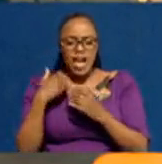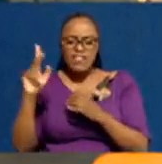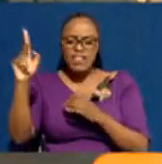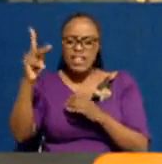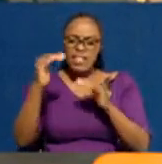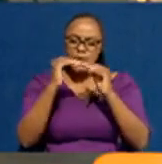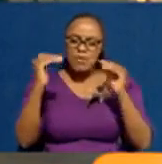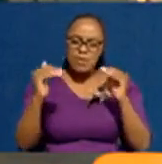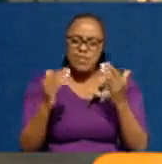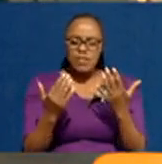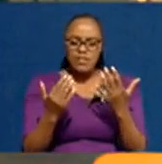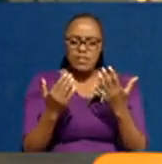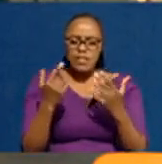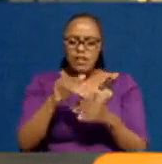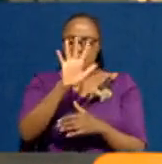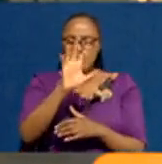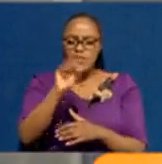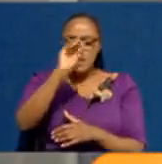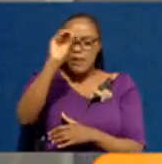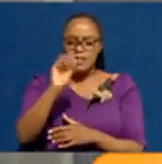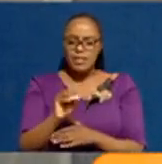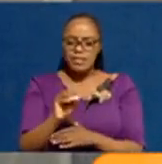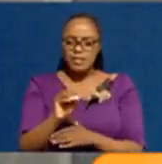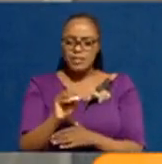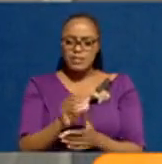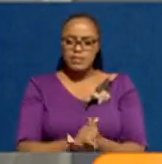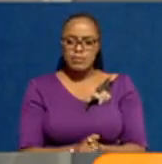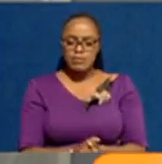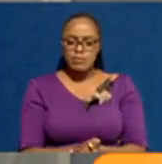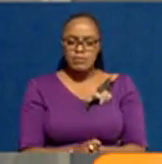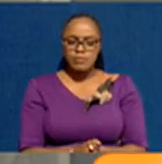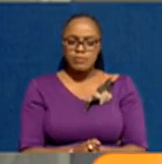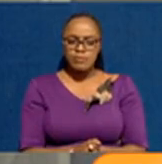approximate UHC index of 50%.